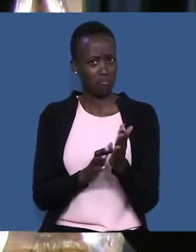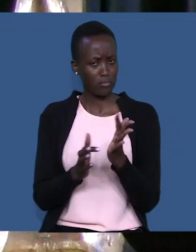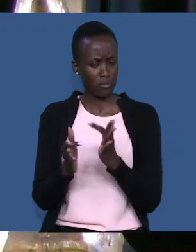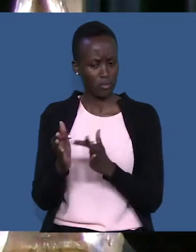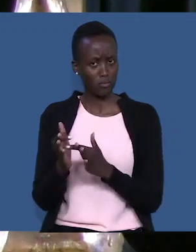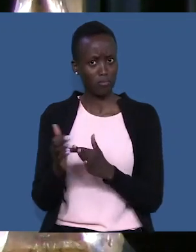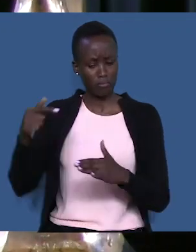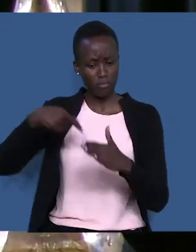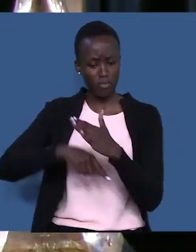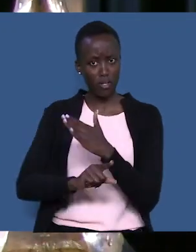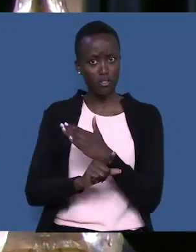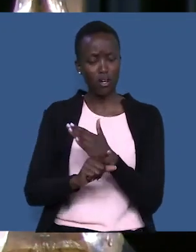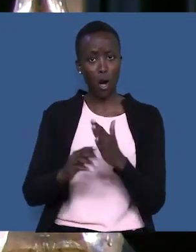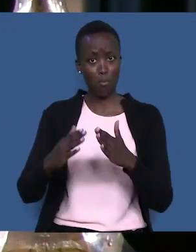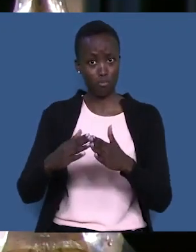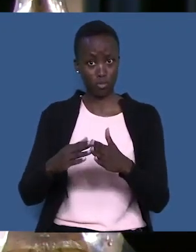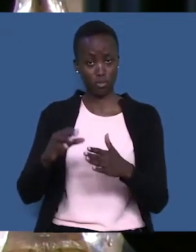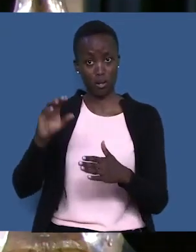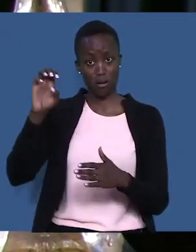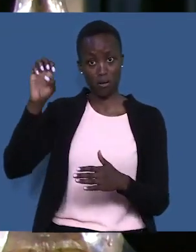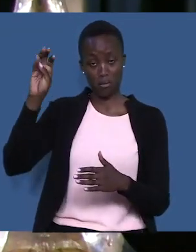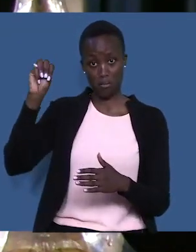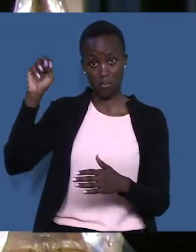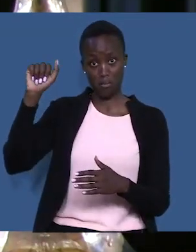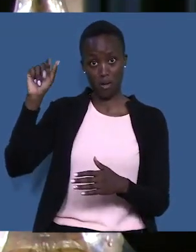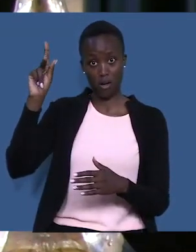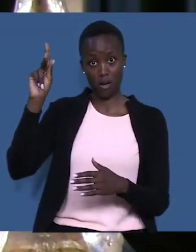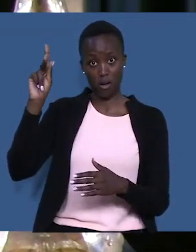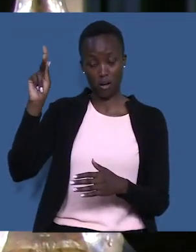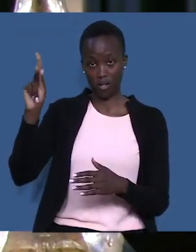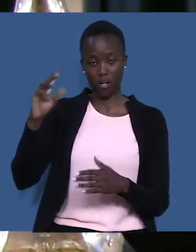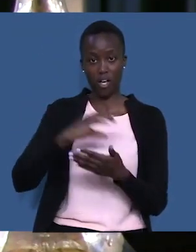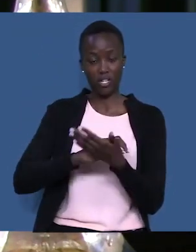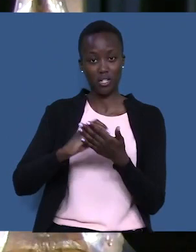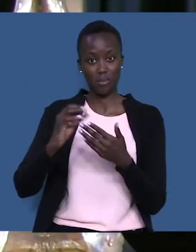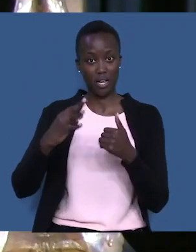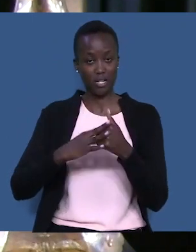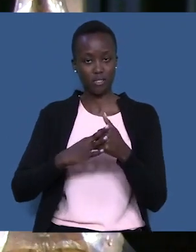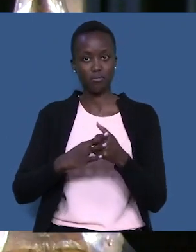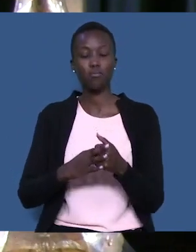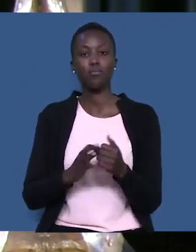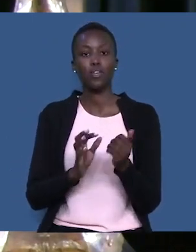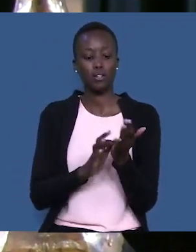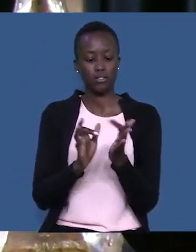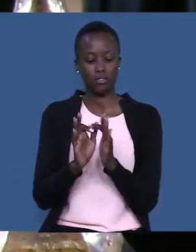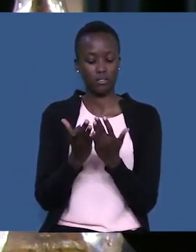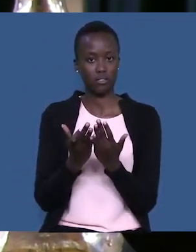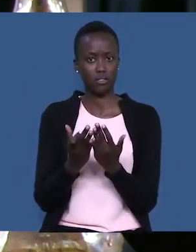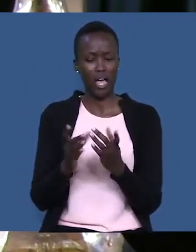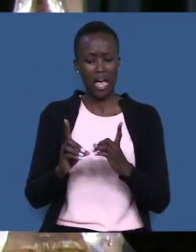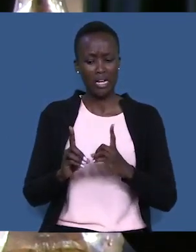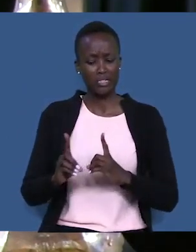and at some point in Mark chapter 8, they were on their way to Gadarenes, and the Bible says the